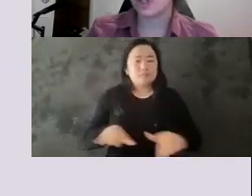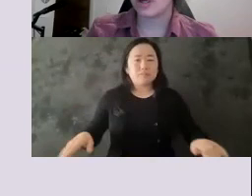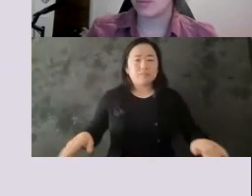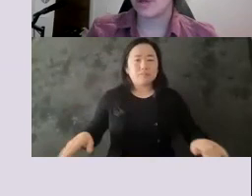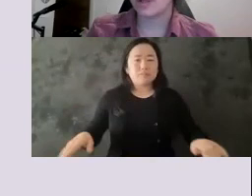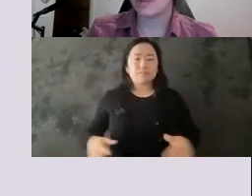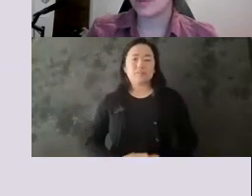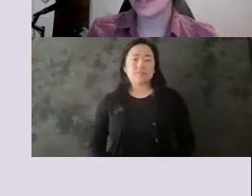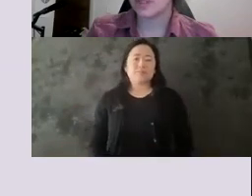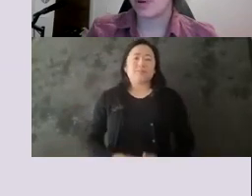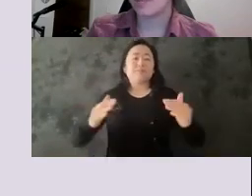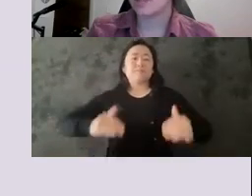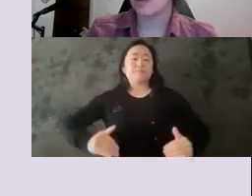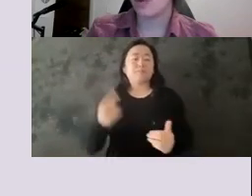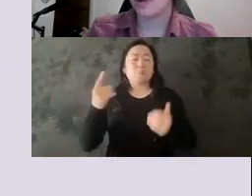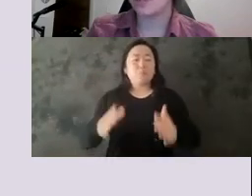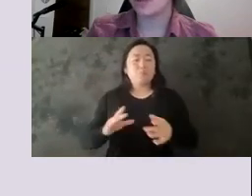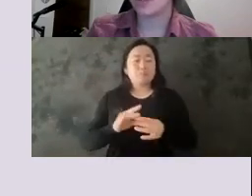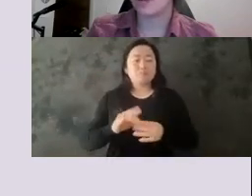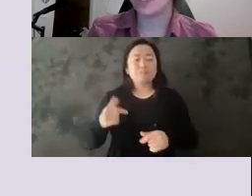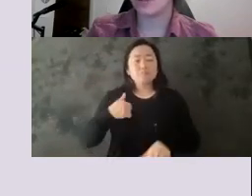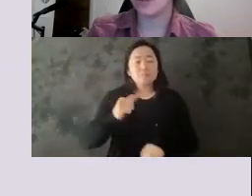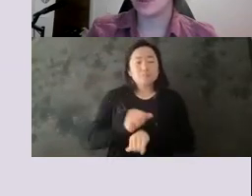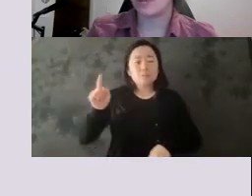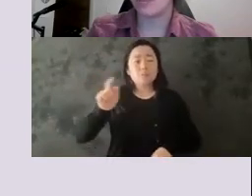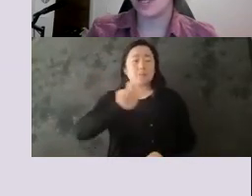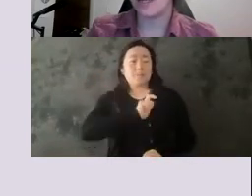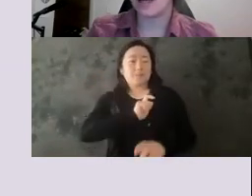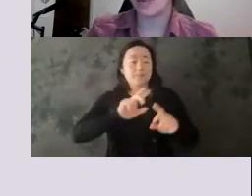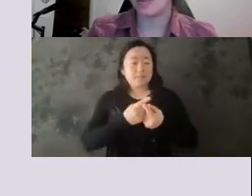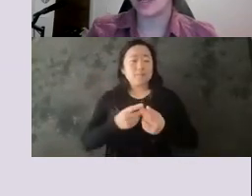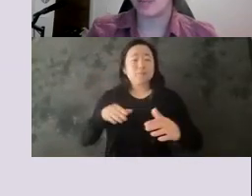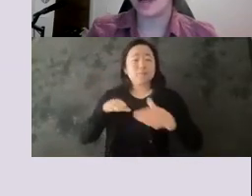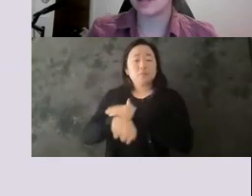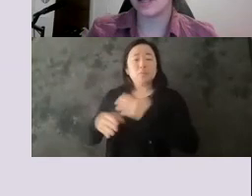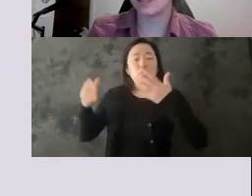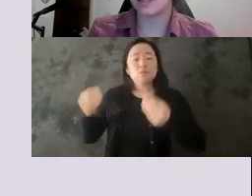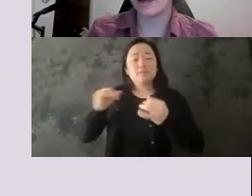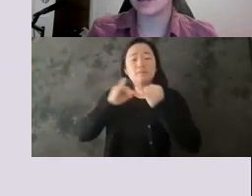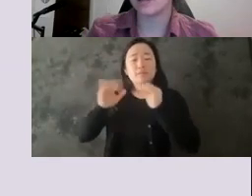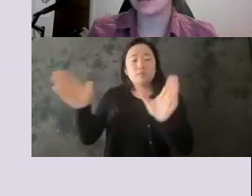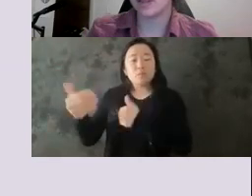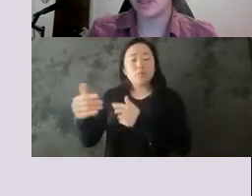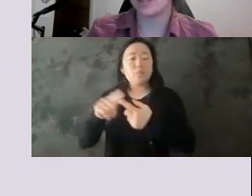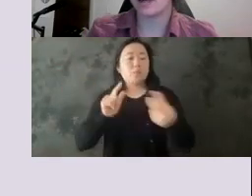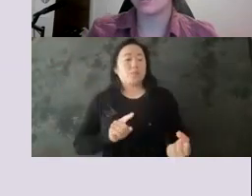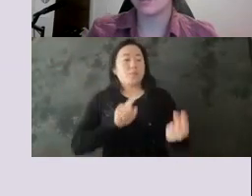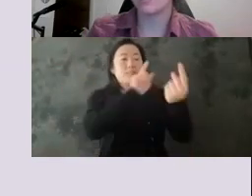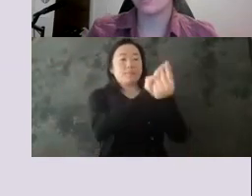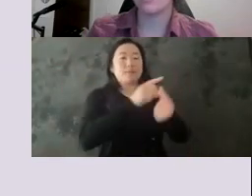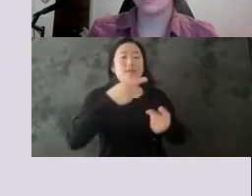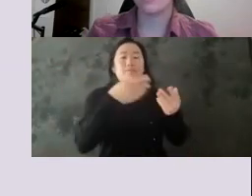Someone else is sharing they work in a police department, so going into a soft interview room or meeting at a public space that isn't as